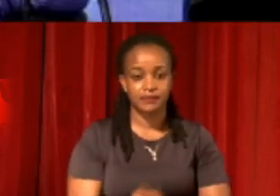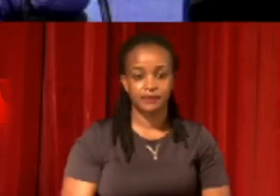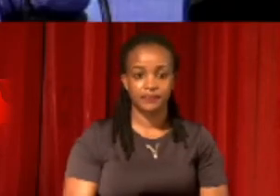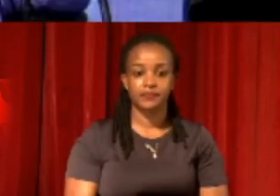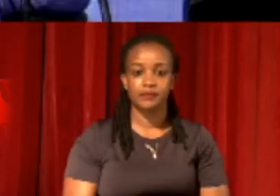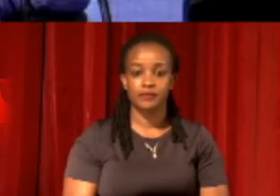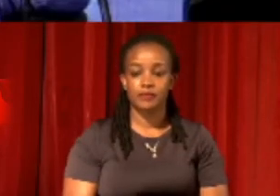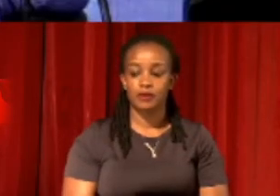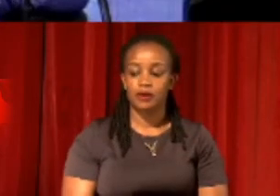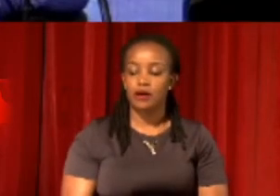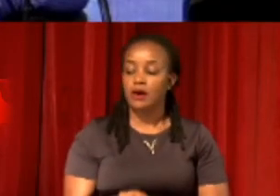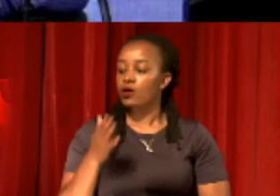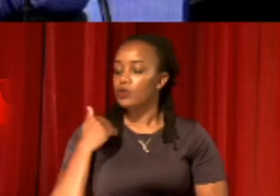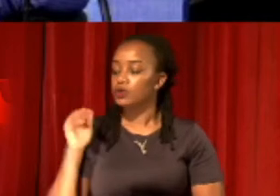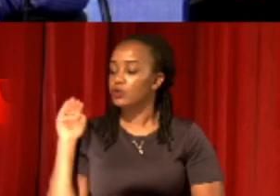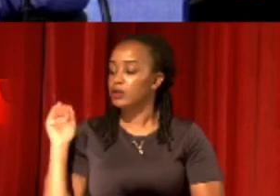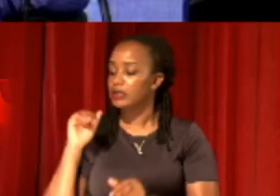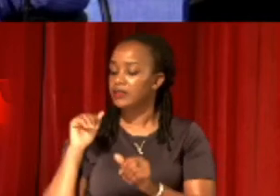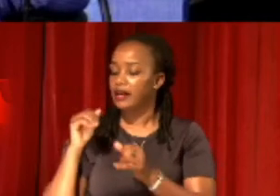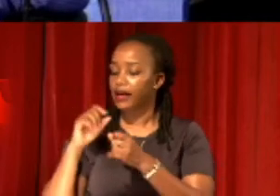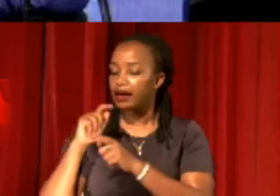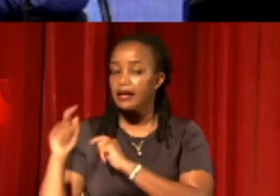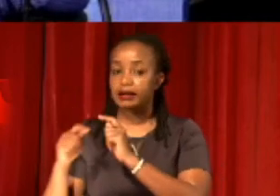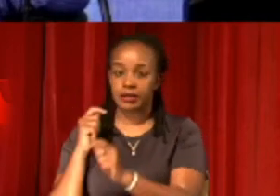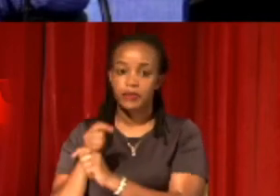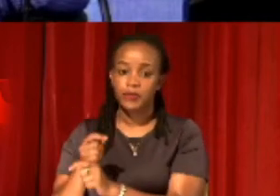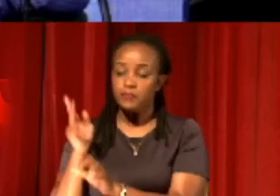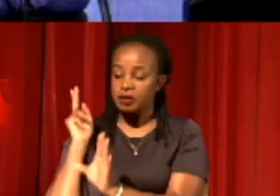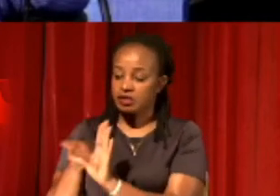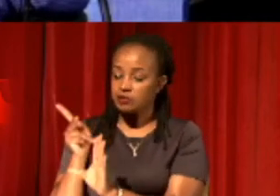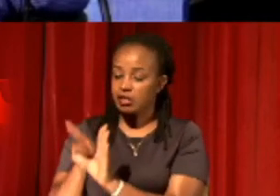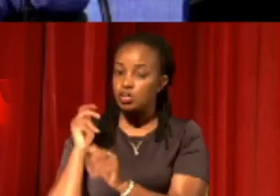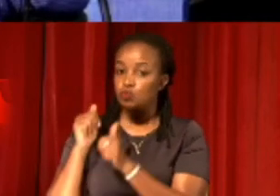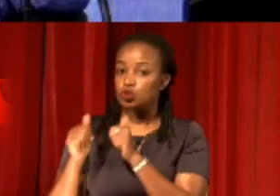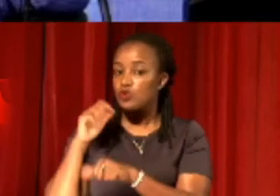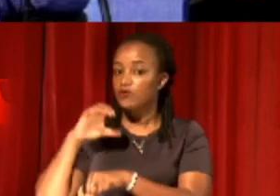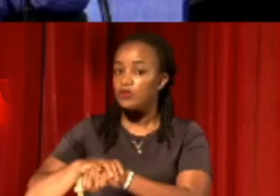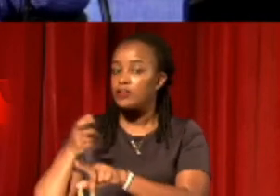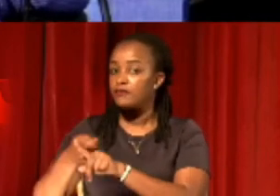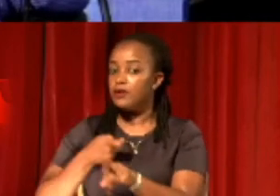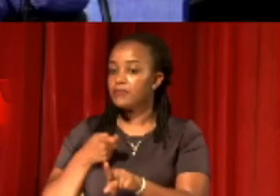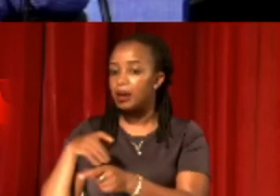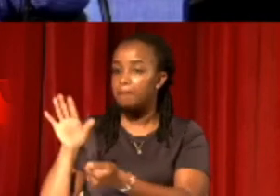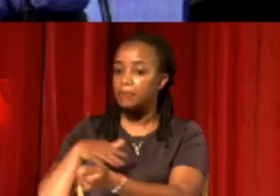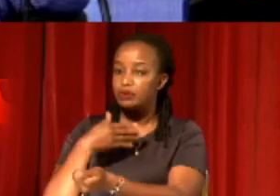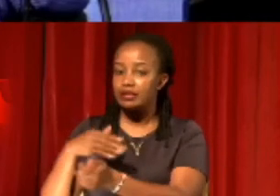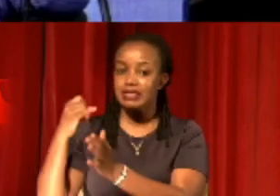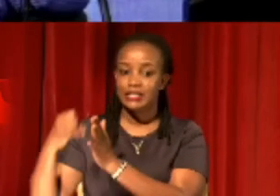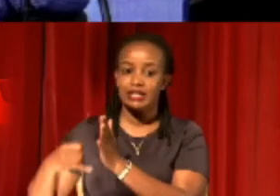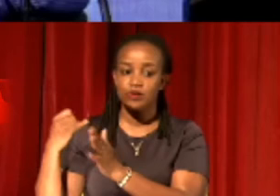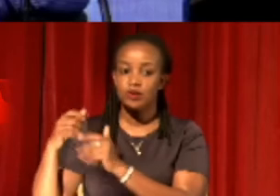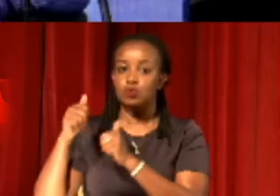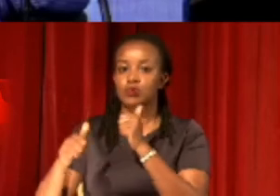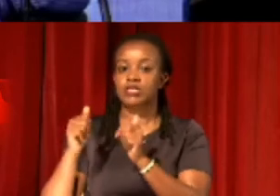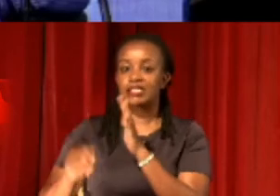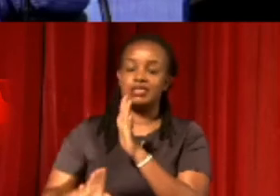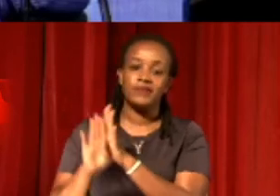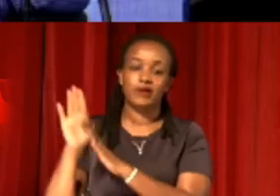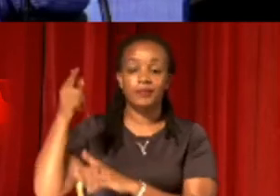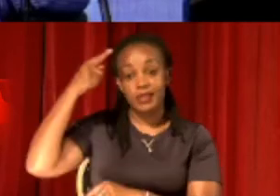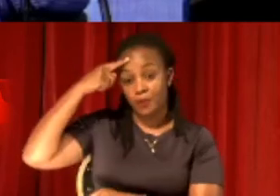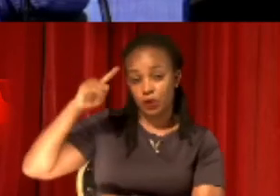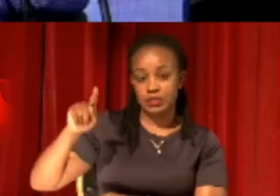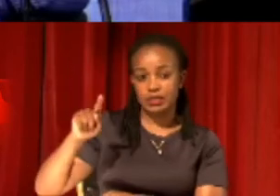about, you know, the kind of participation that you've gotten from the music industry as you have developed this policy right now. You